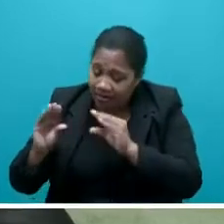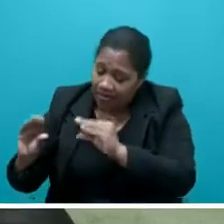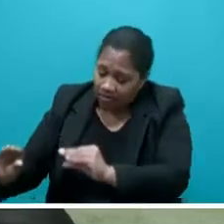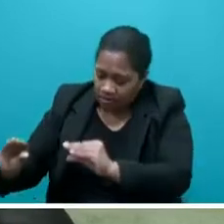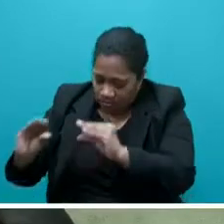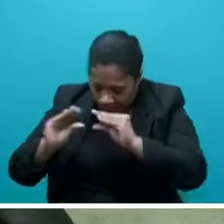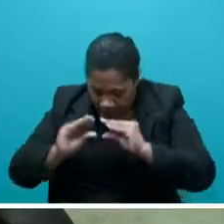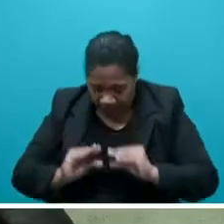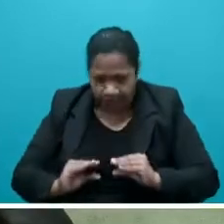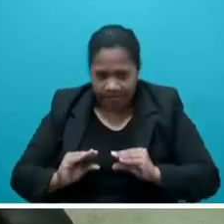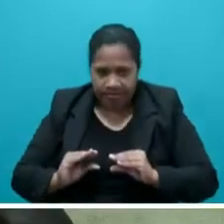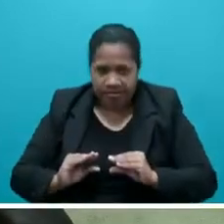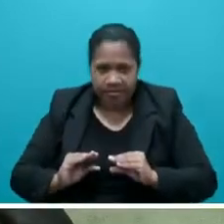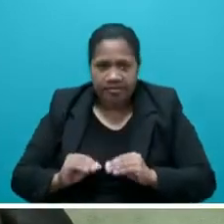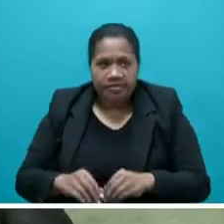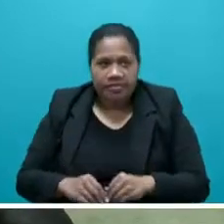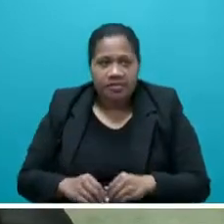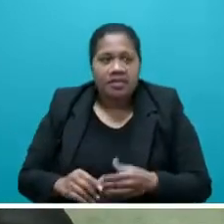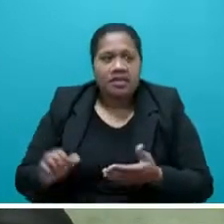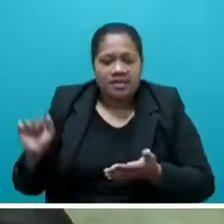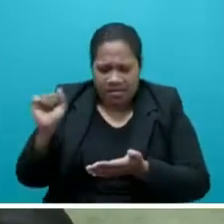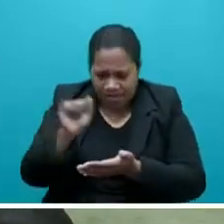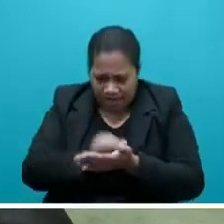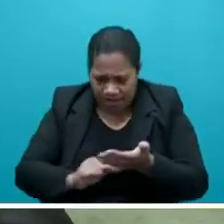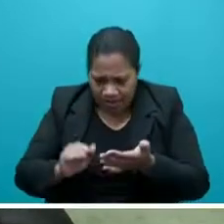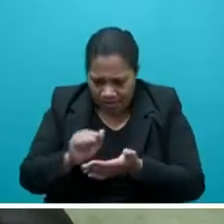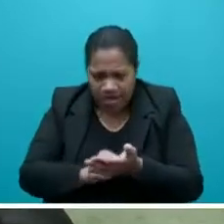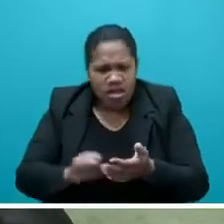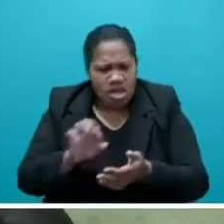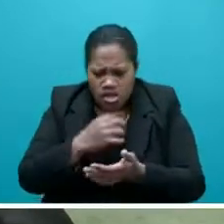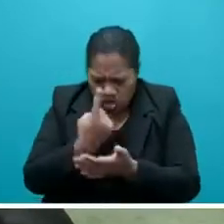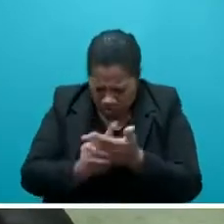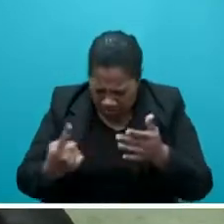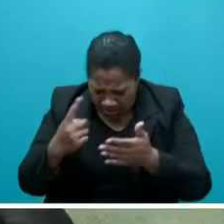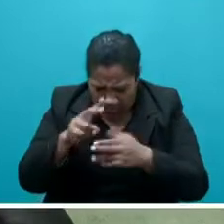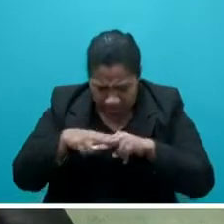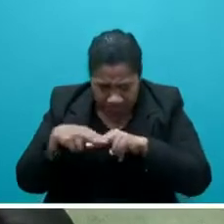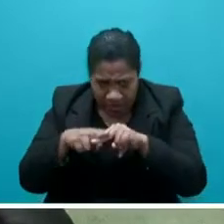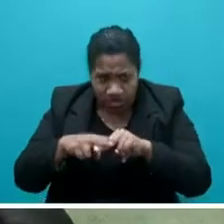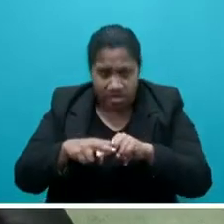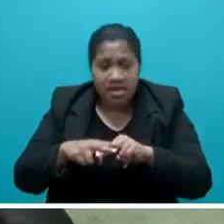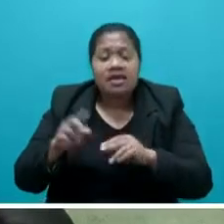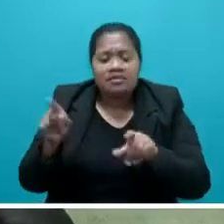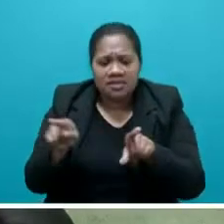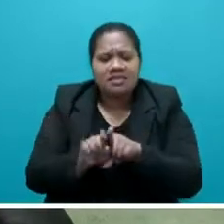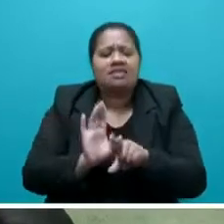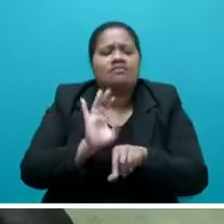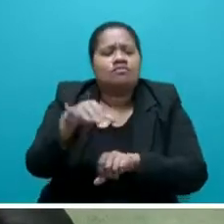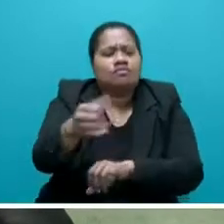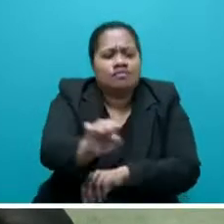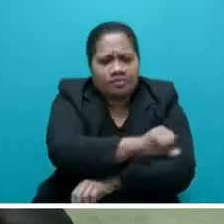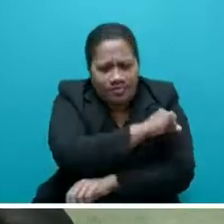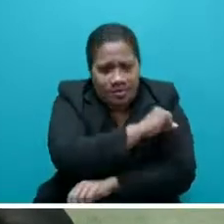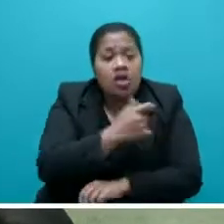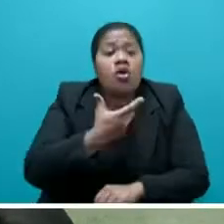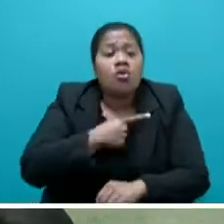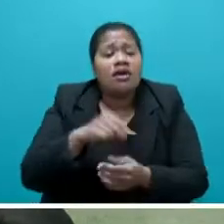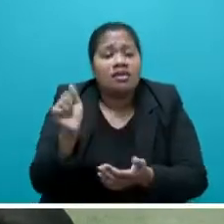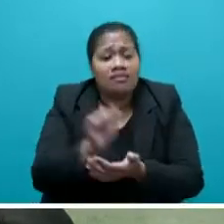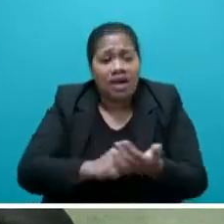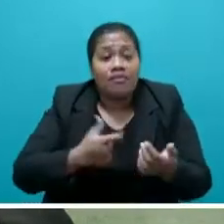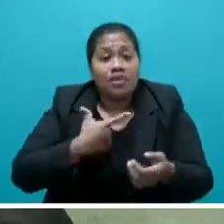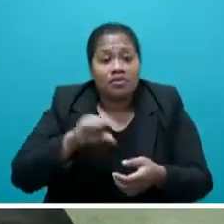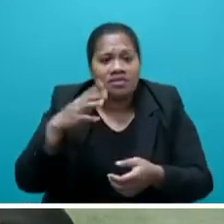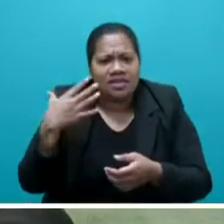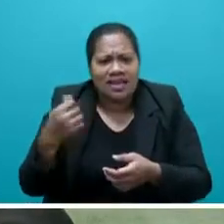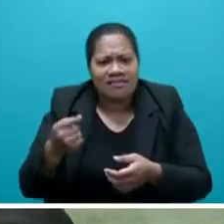bonds, not only in Fiji but offshore. Why? Because they get a return. When they get a return on those funds, then your value